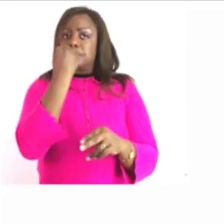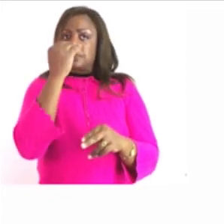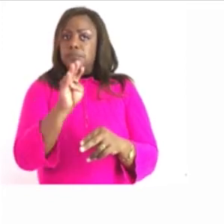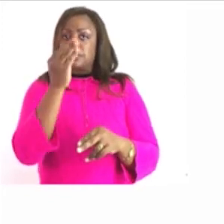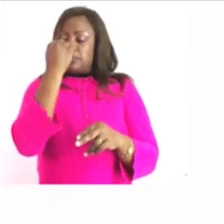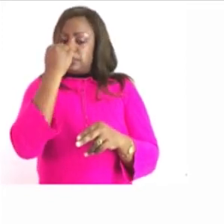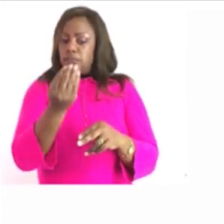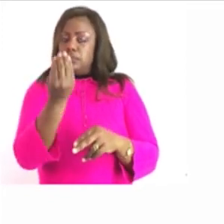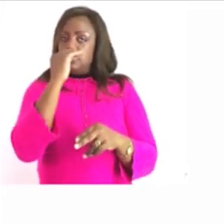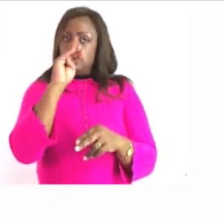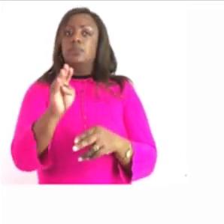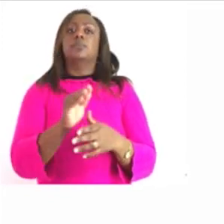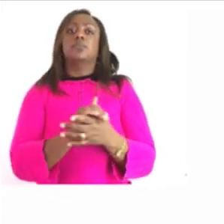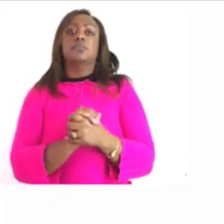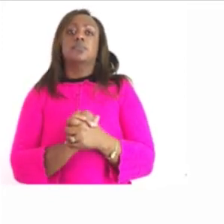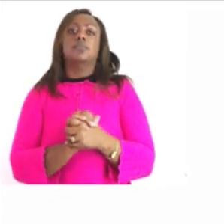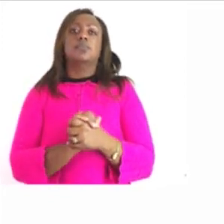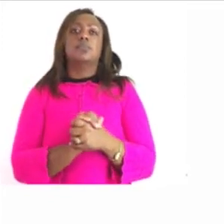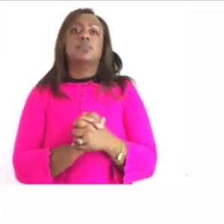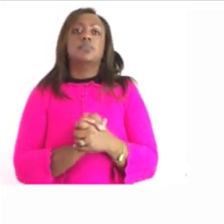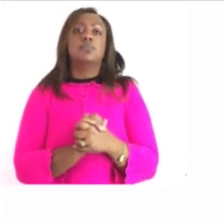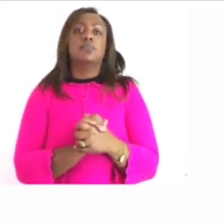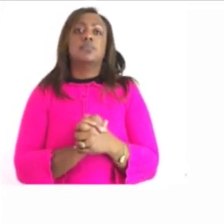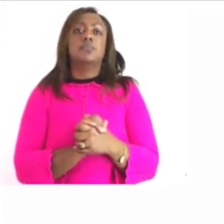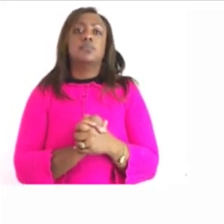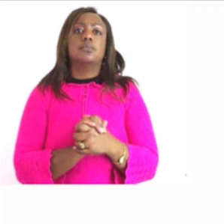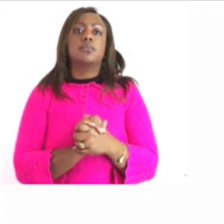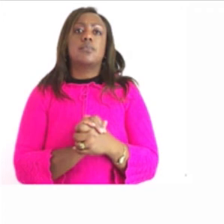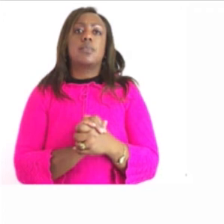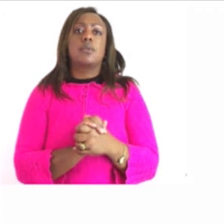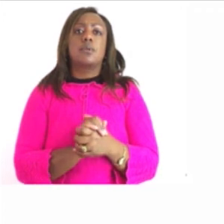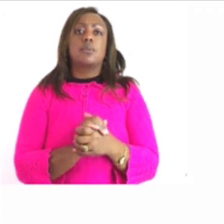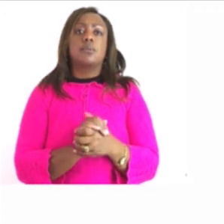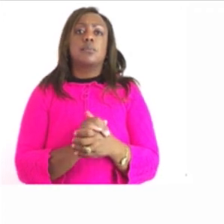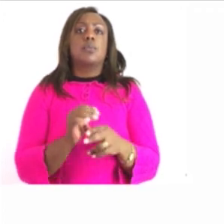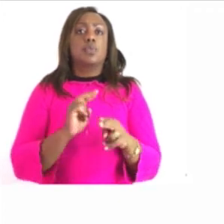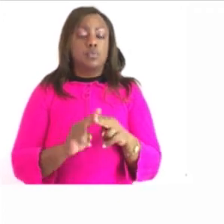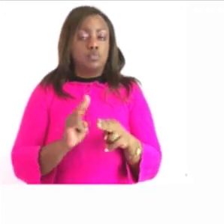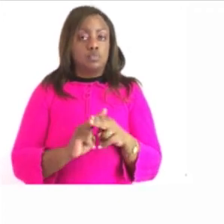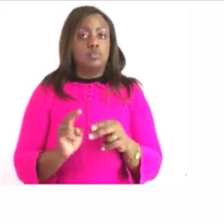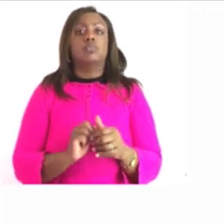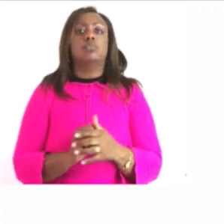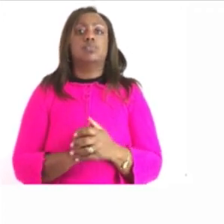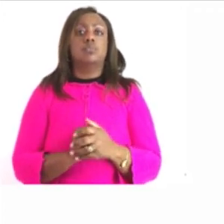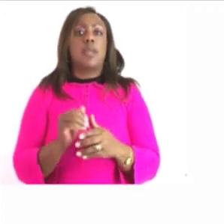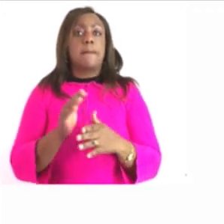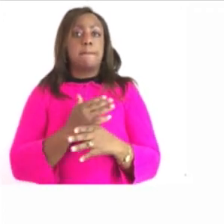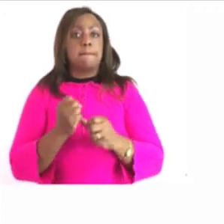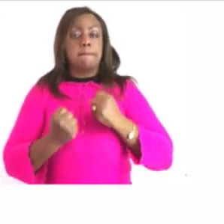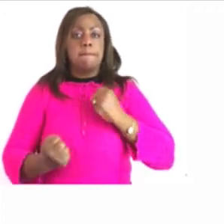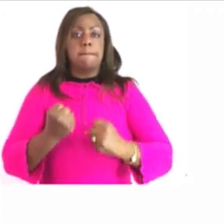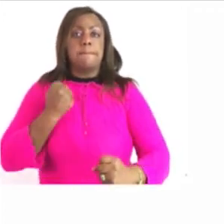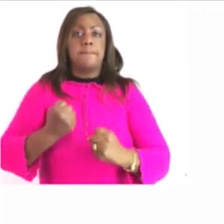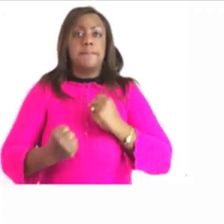energy or I've been using up my air, I need enough oxygen as fast or as much as I can. That's why our chest,